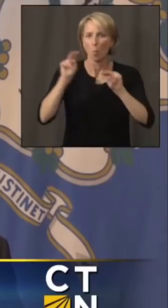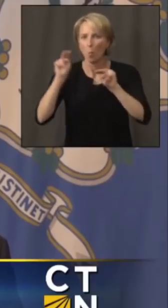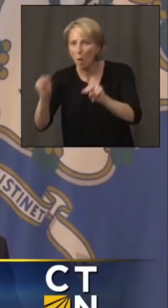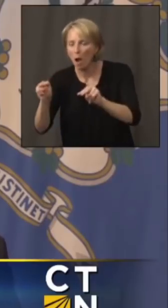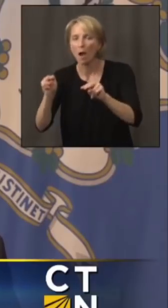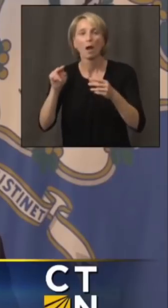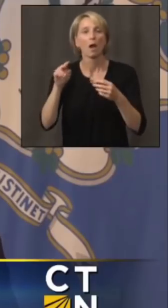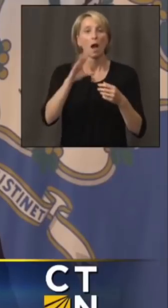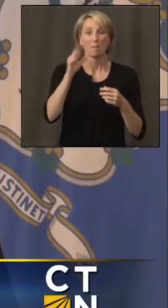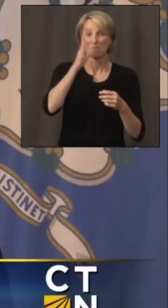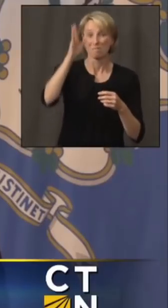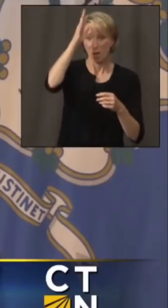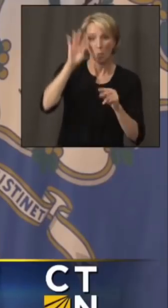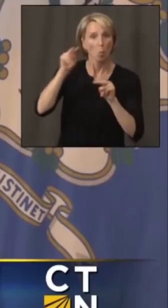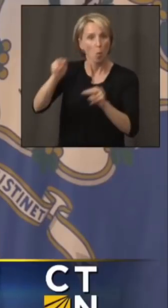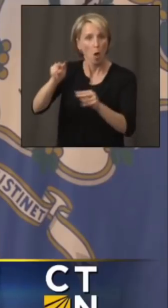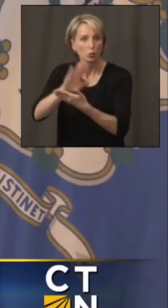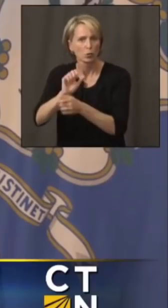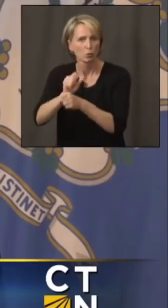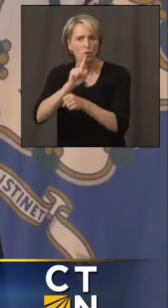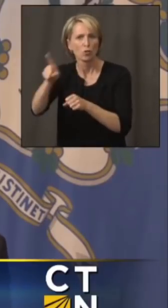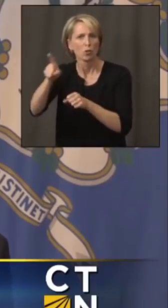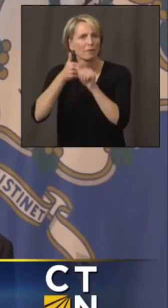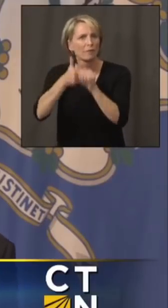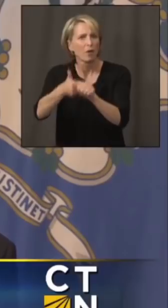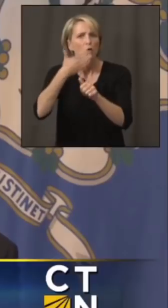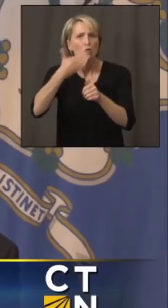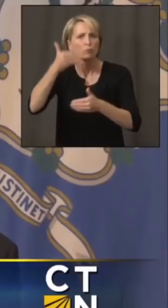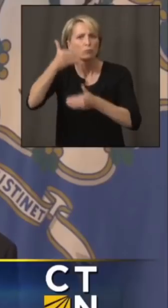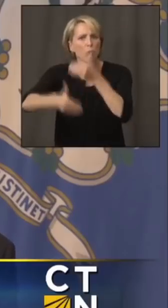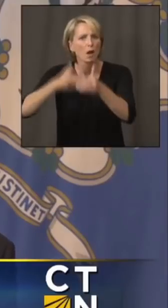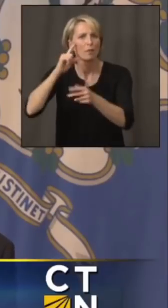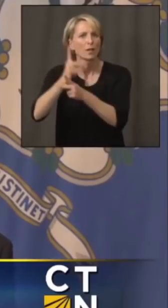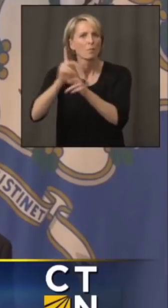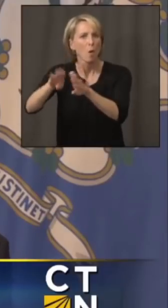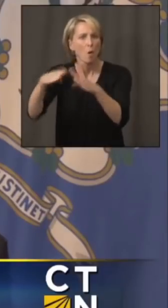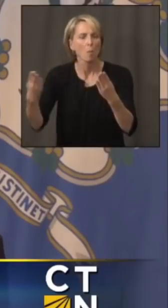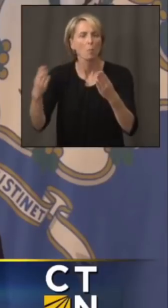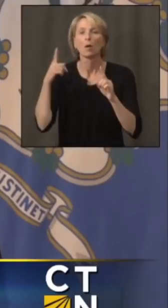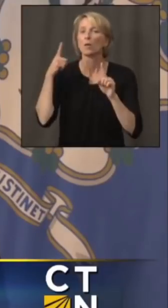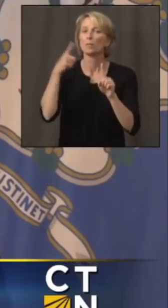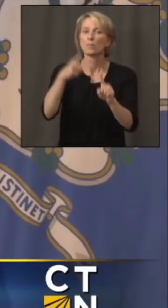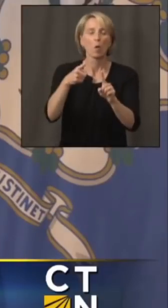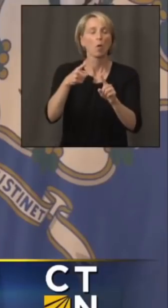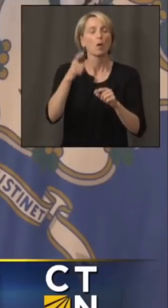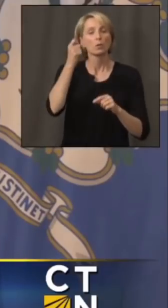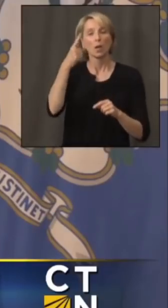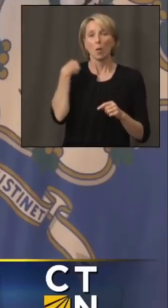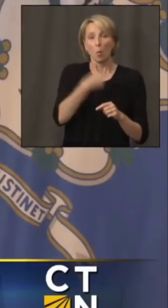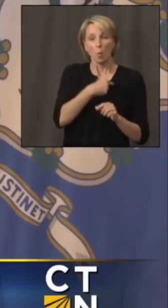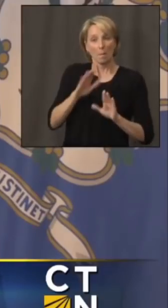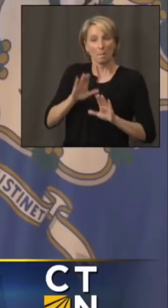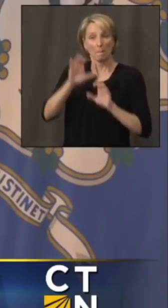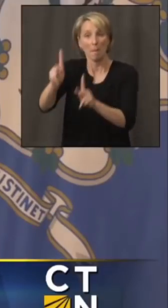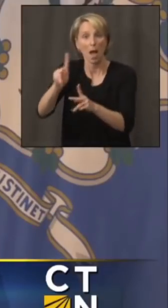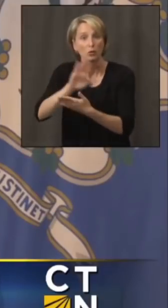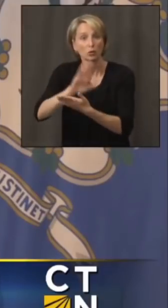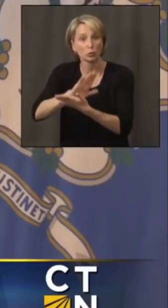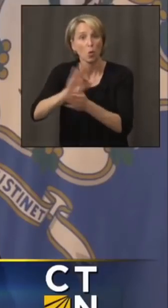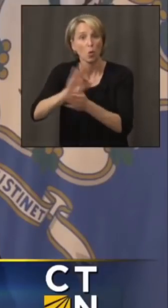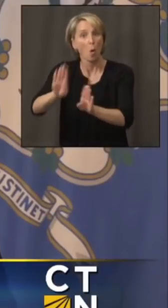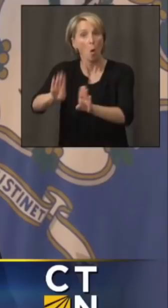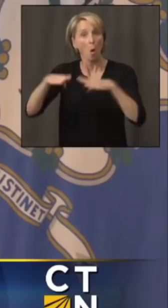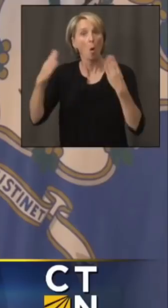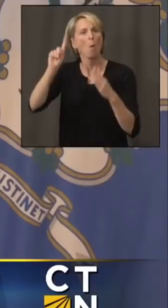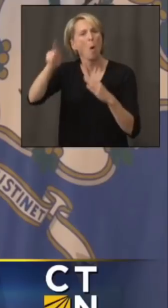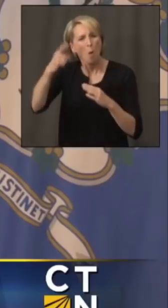teachers and the parents and you know, their kids the confidence that we're only going back as long as we can do it safely. You know, Beth